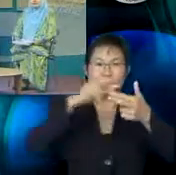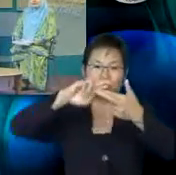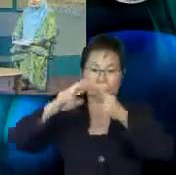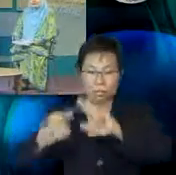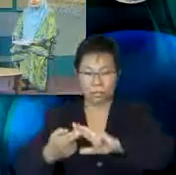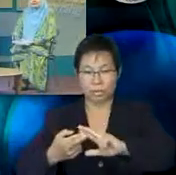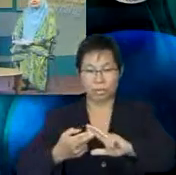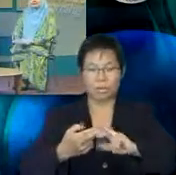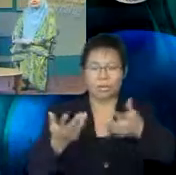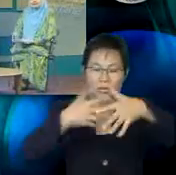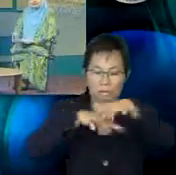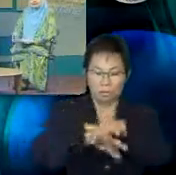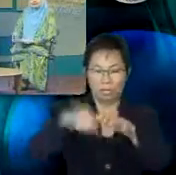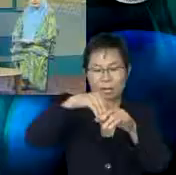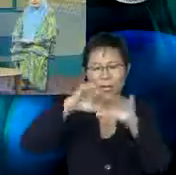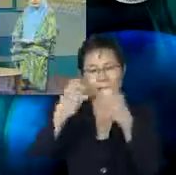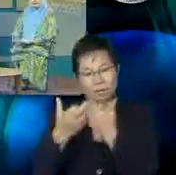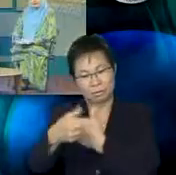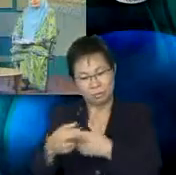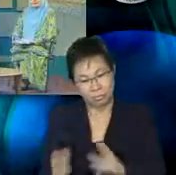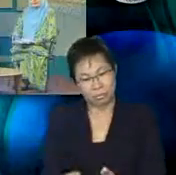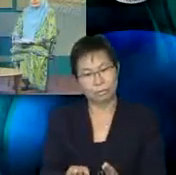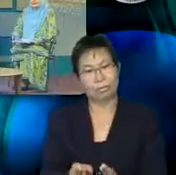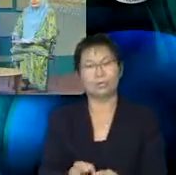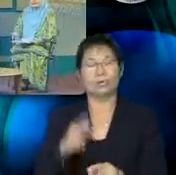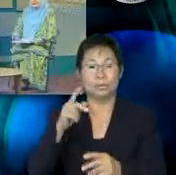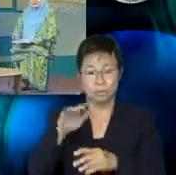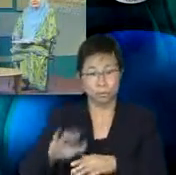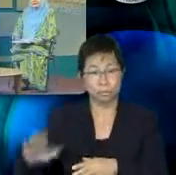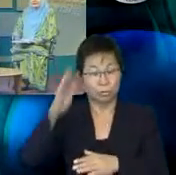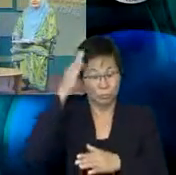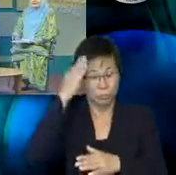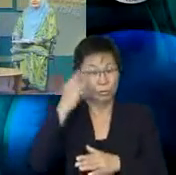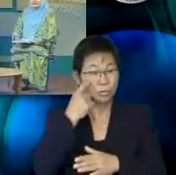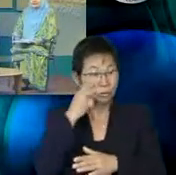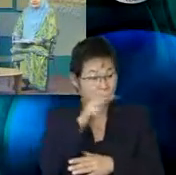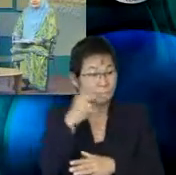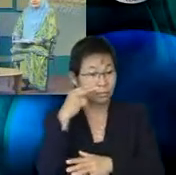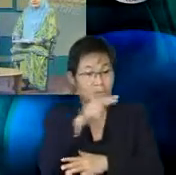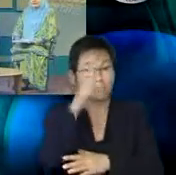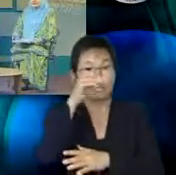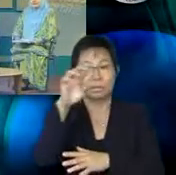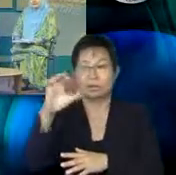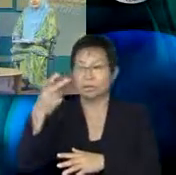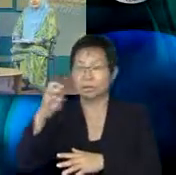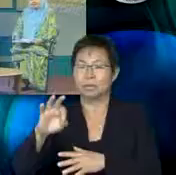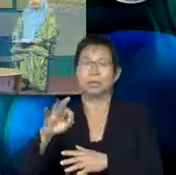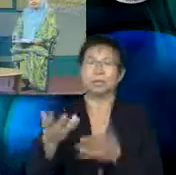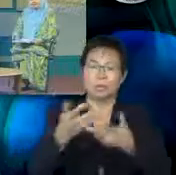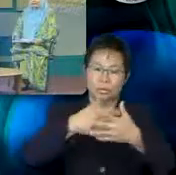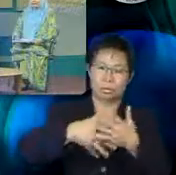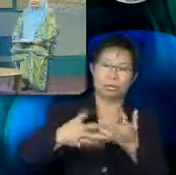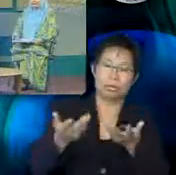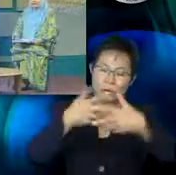the notion of collaboration in the classroom. You would have noticed that Mr. Chu first collaborates with his